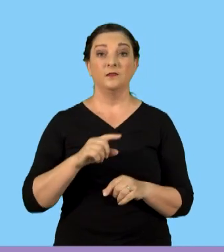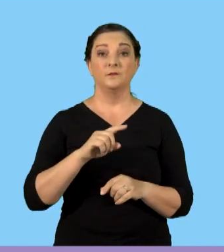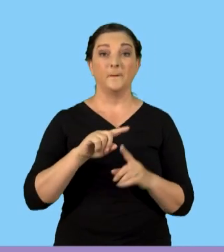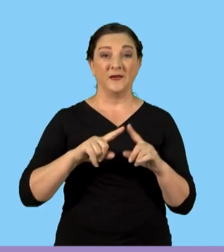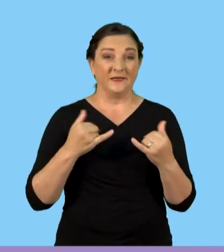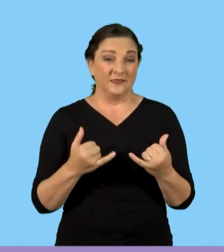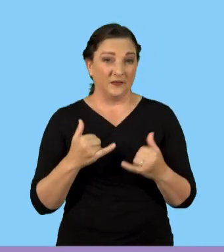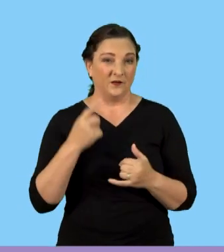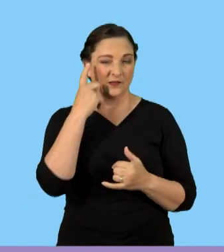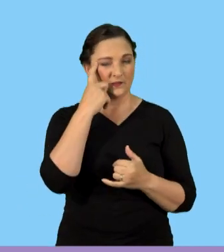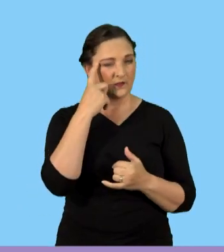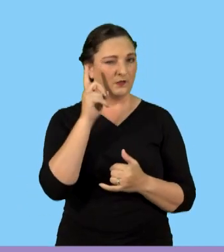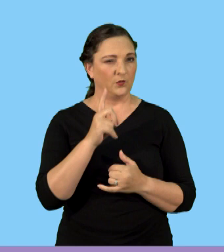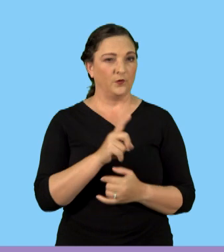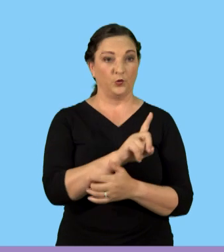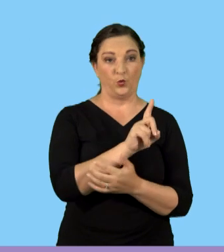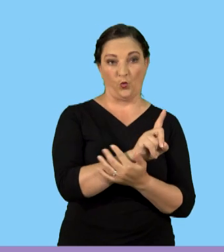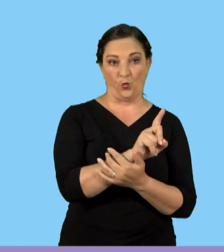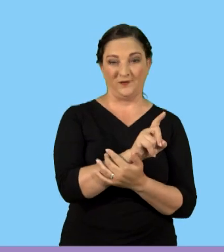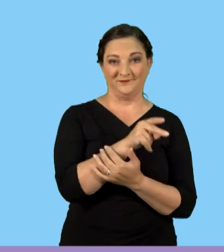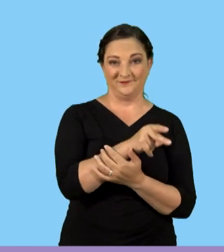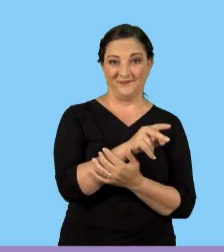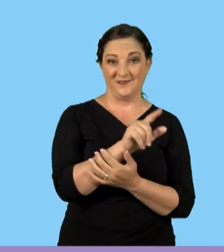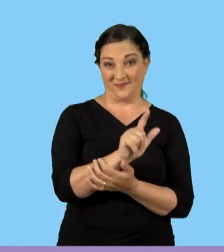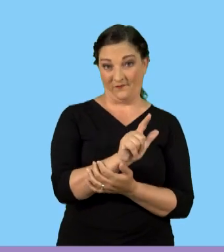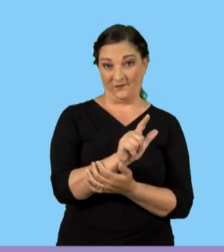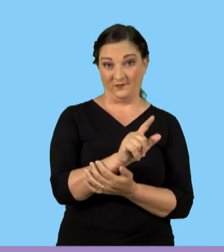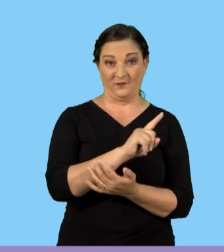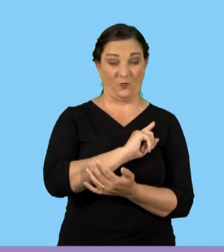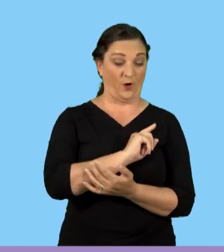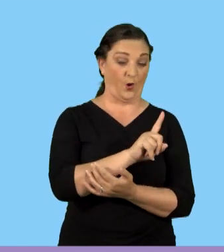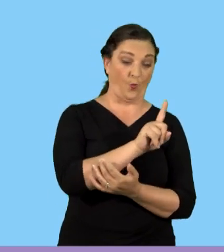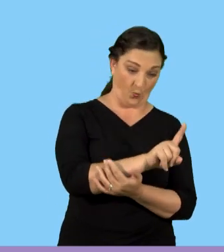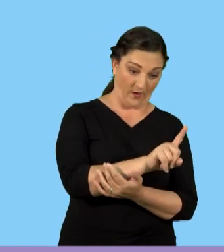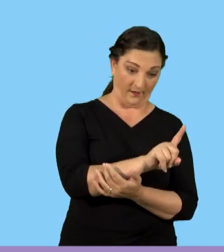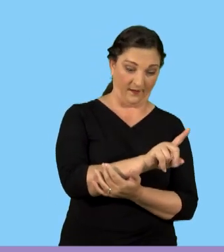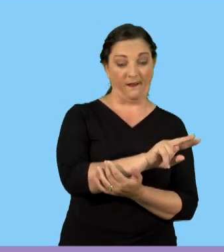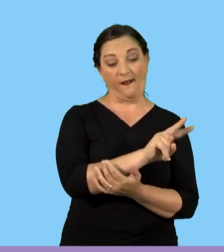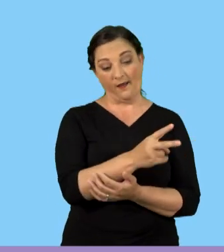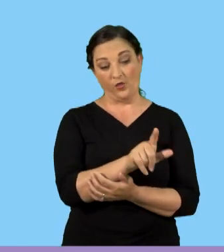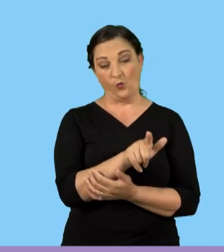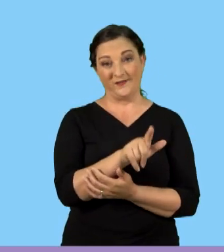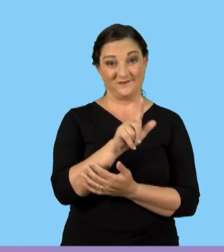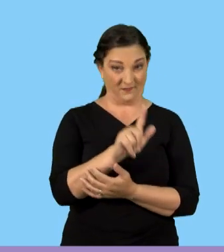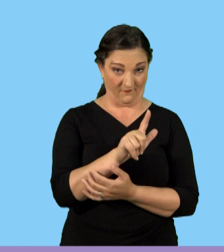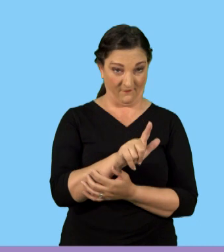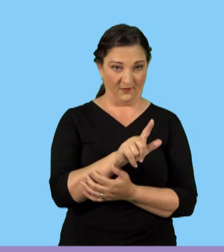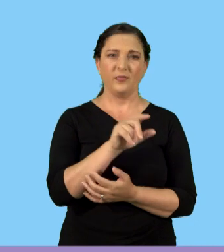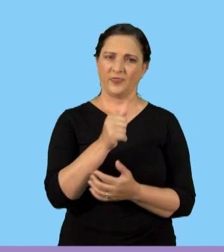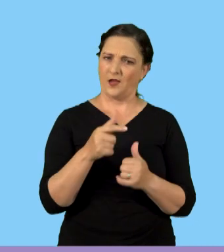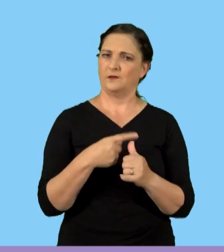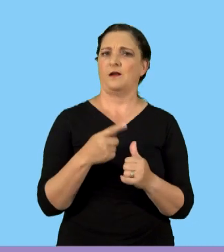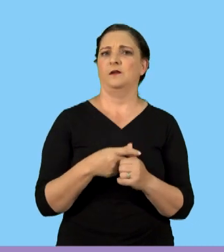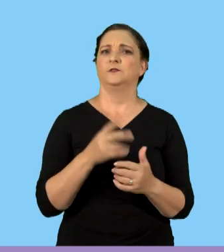the possible ordered pairs here would be 1 and 7, because if one is 1 and the other one is 7,